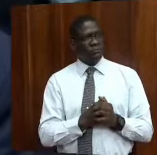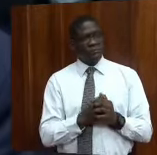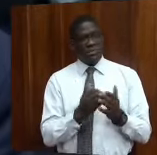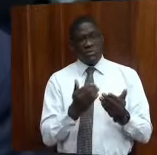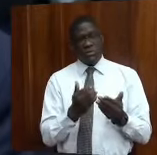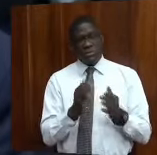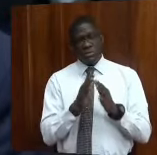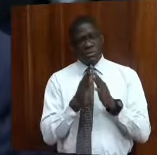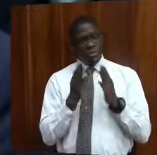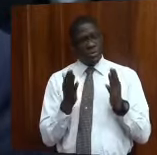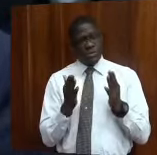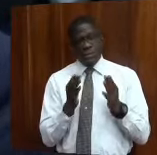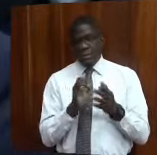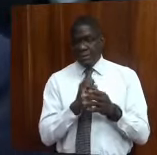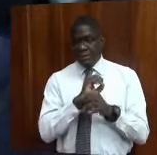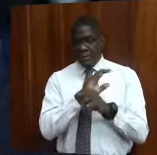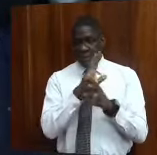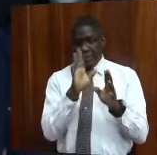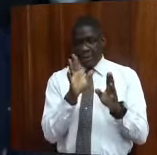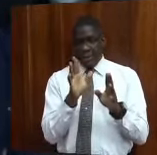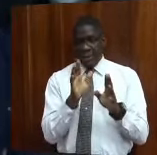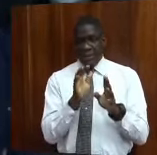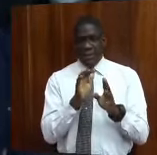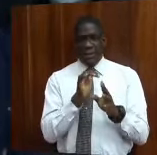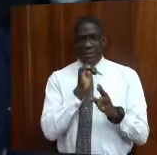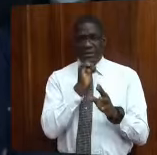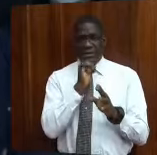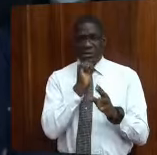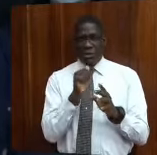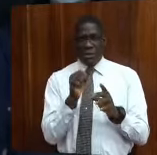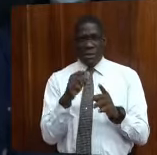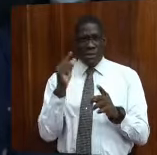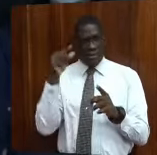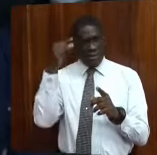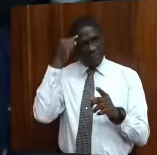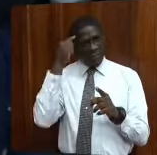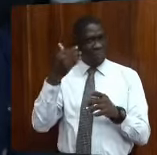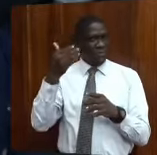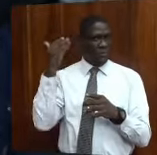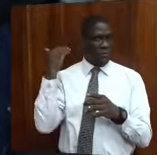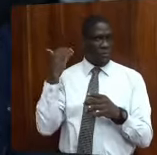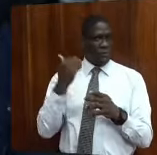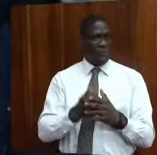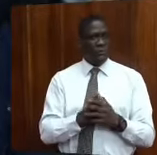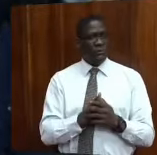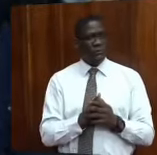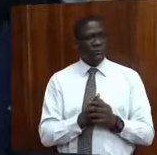the opposite side. I want to ensure the people of St. Lucia that if